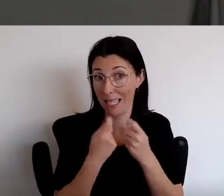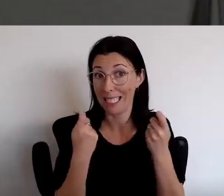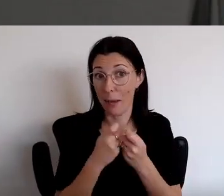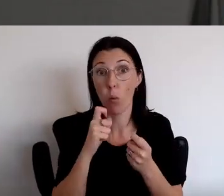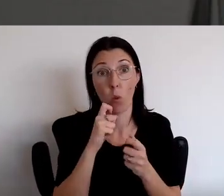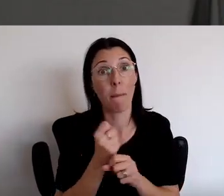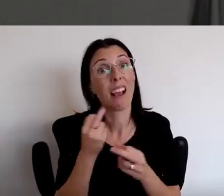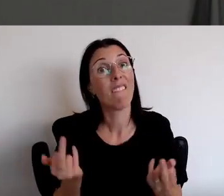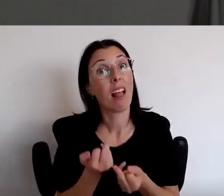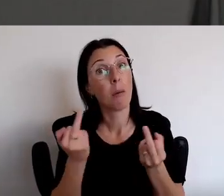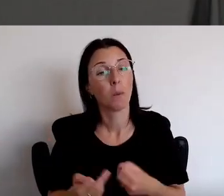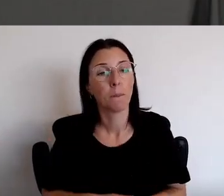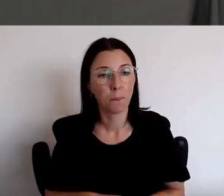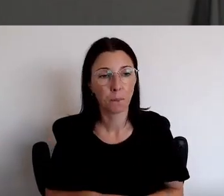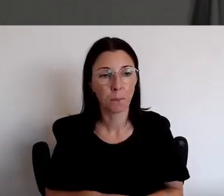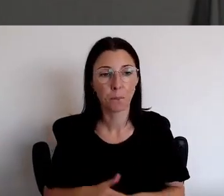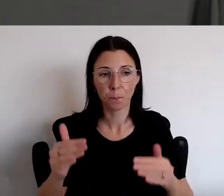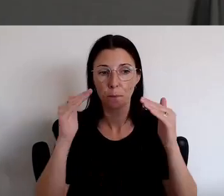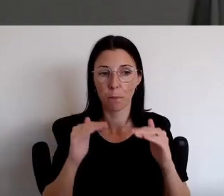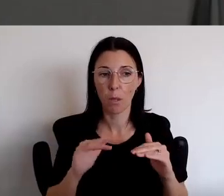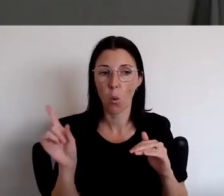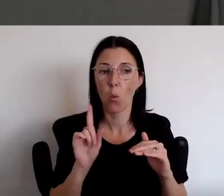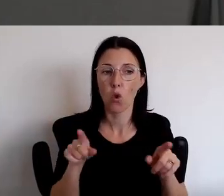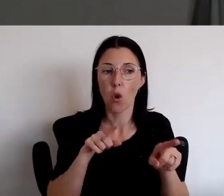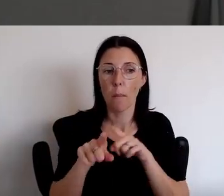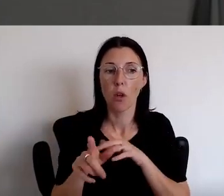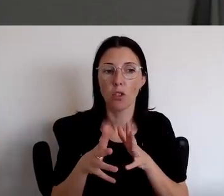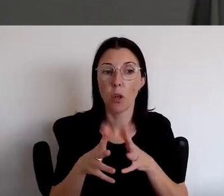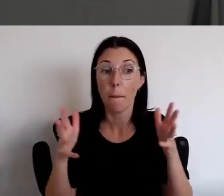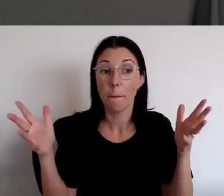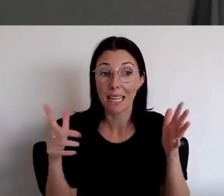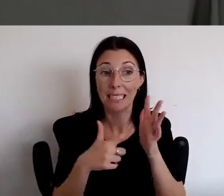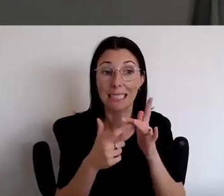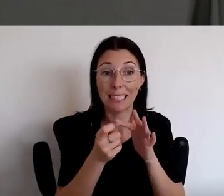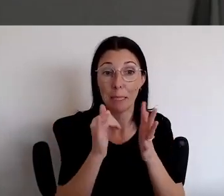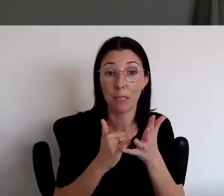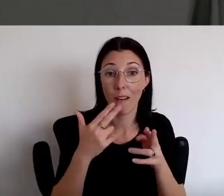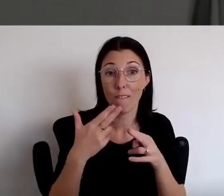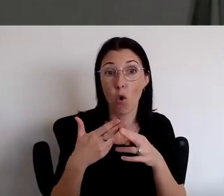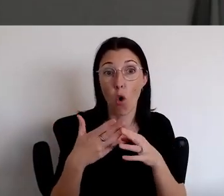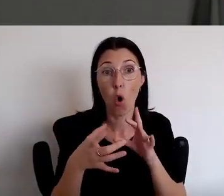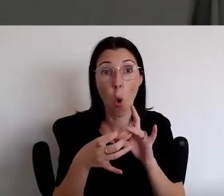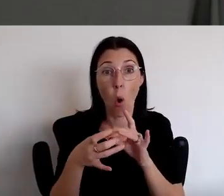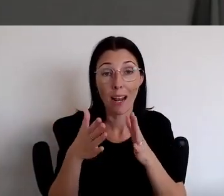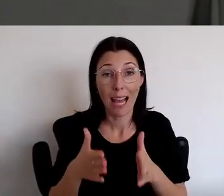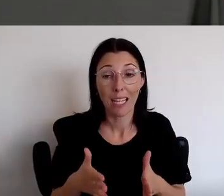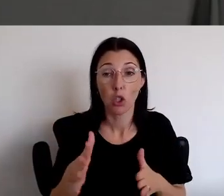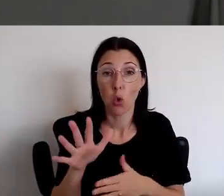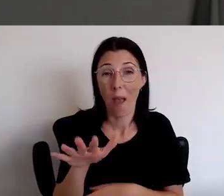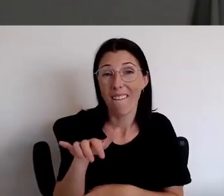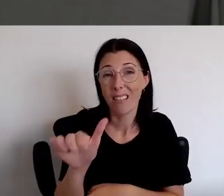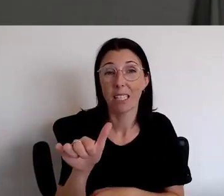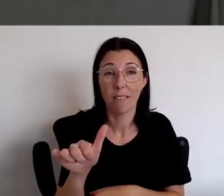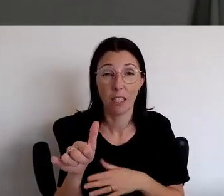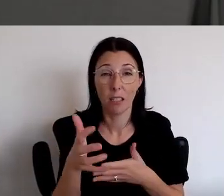you. What are your biggest tips for PID coordinators to effectively communicate integrity